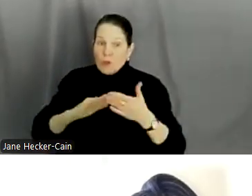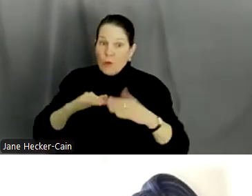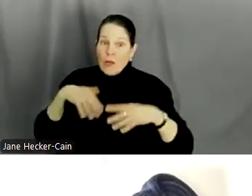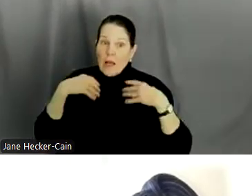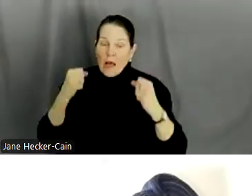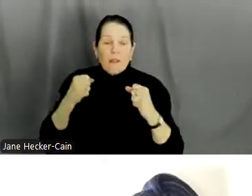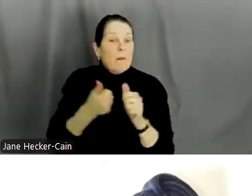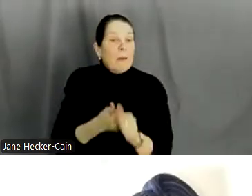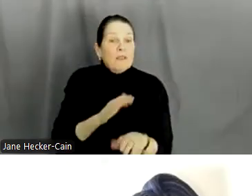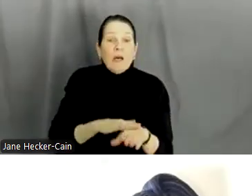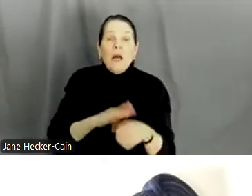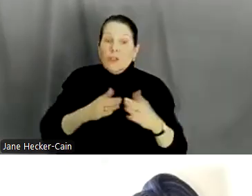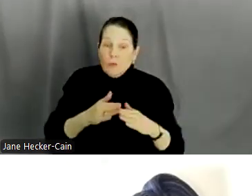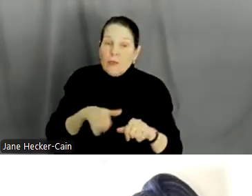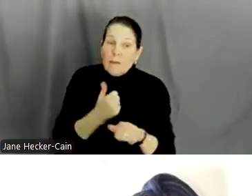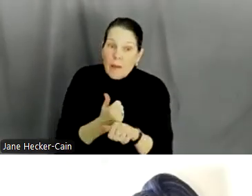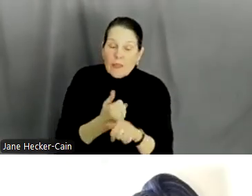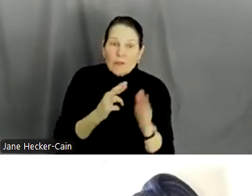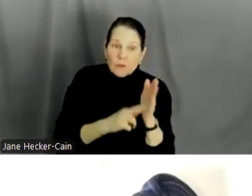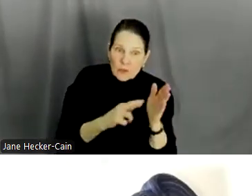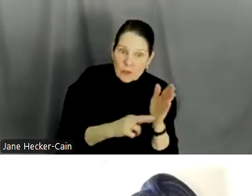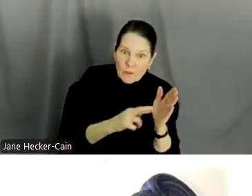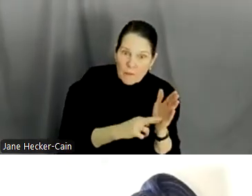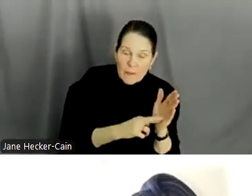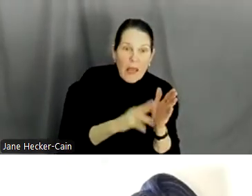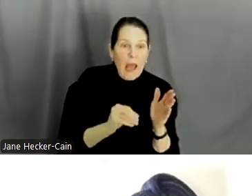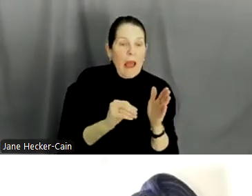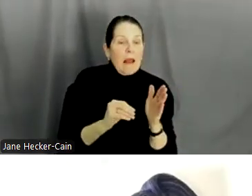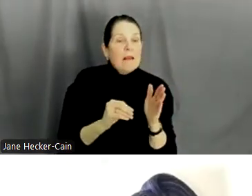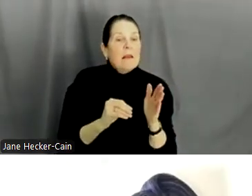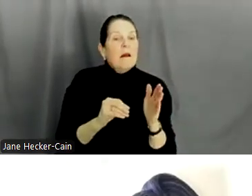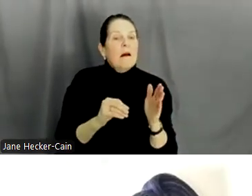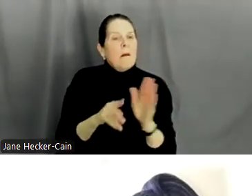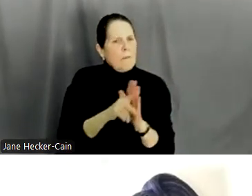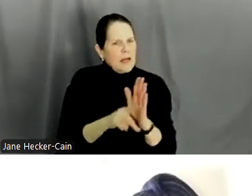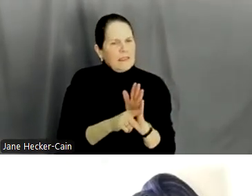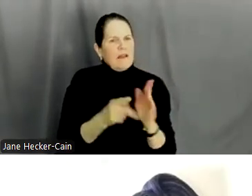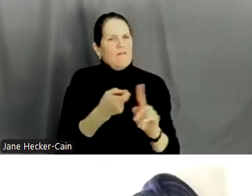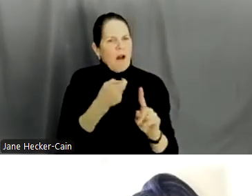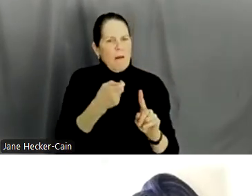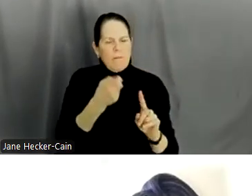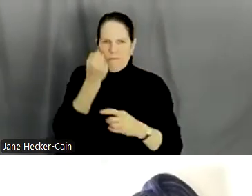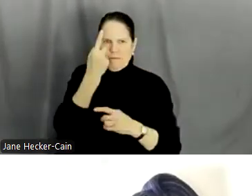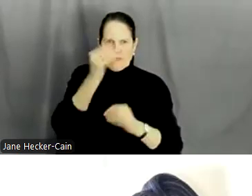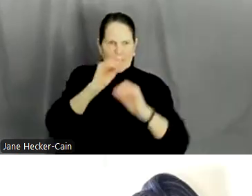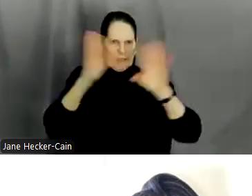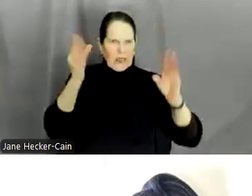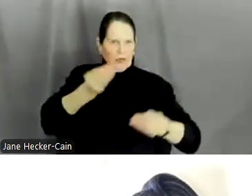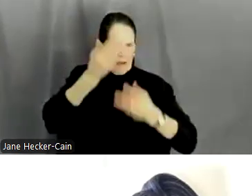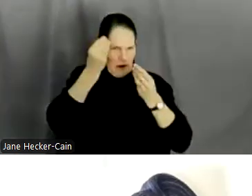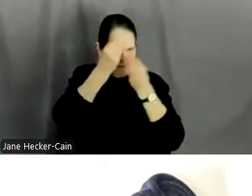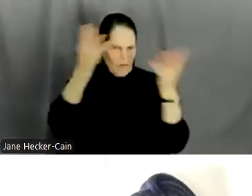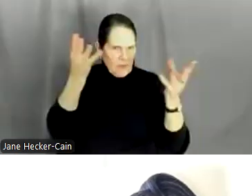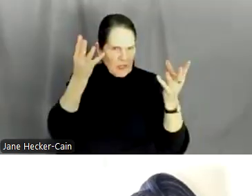research, participatory research, and informed policy analysis. We also strive